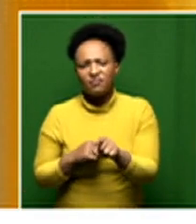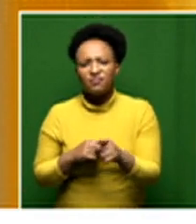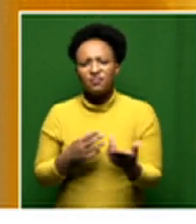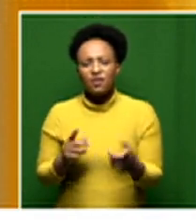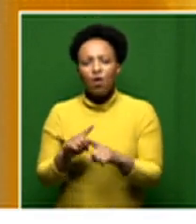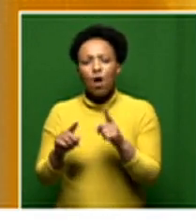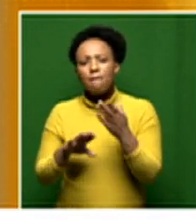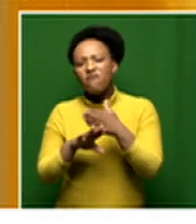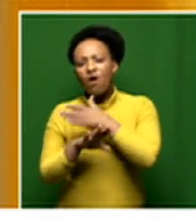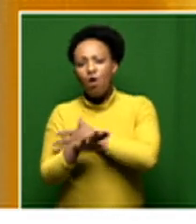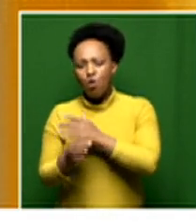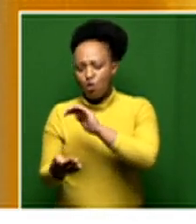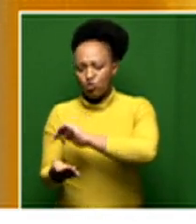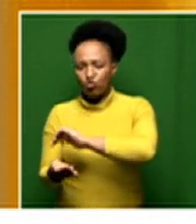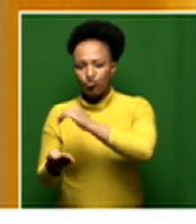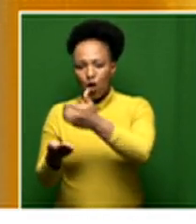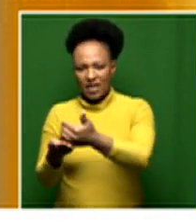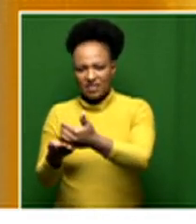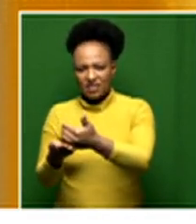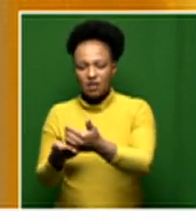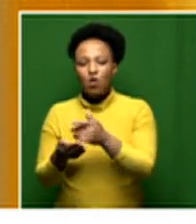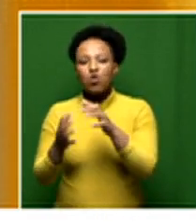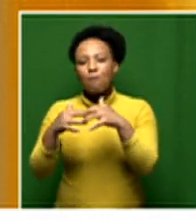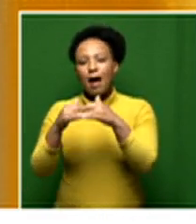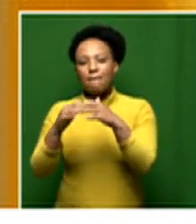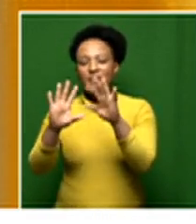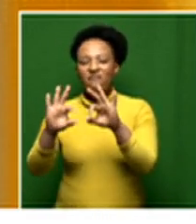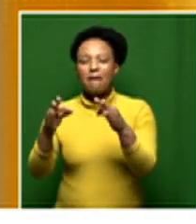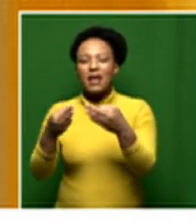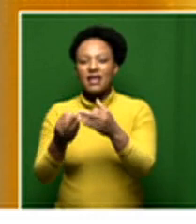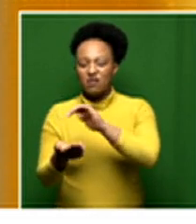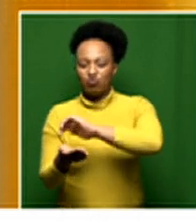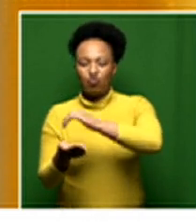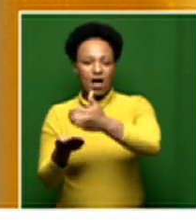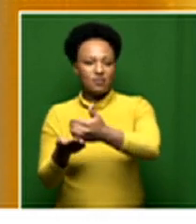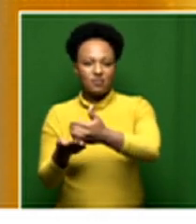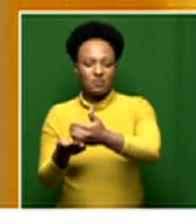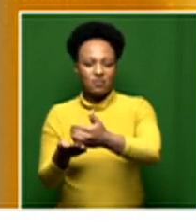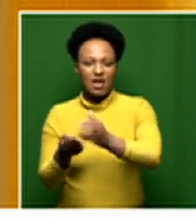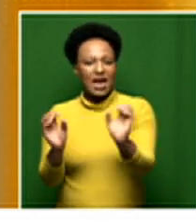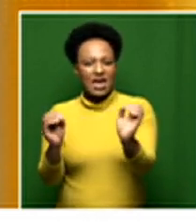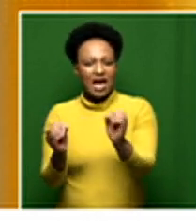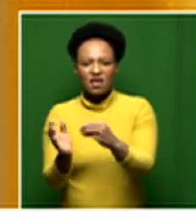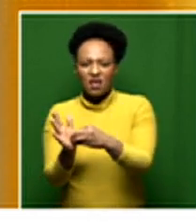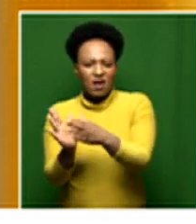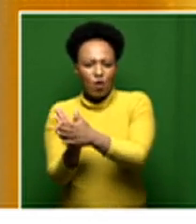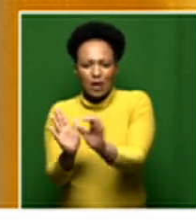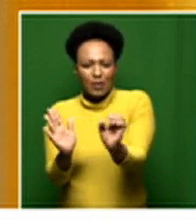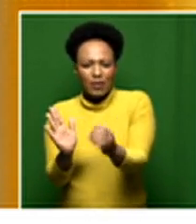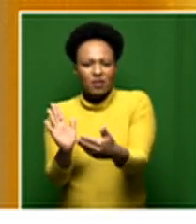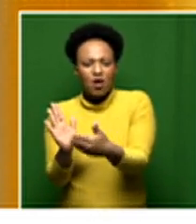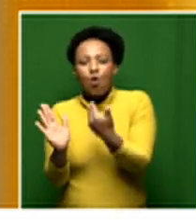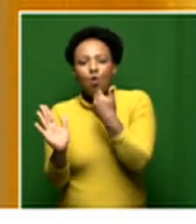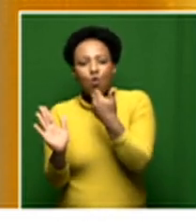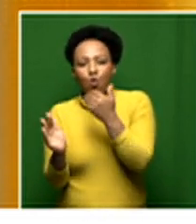been trusts. You know, you can create a family trust. There's no record anywhere in the state who